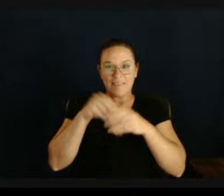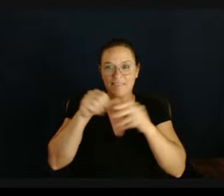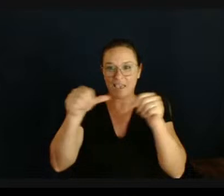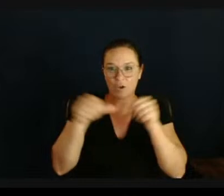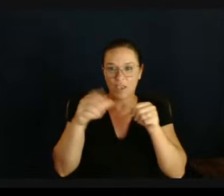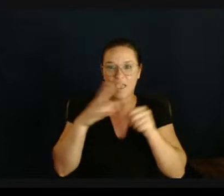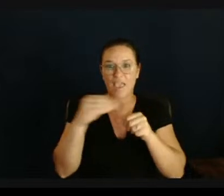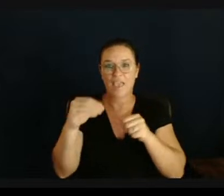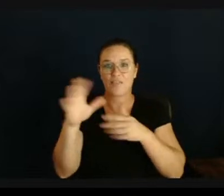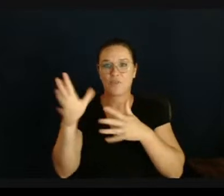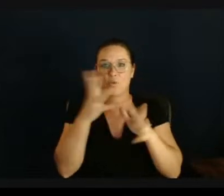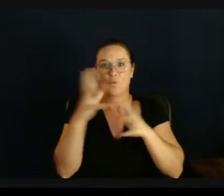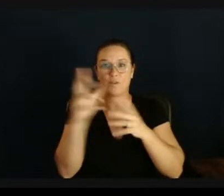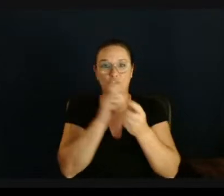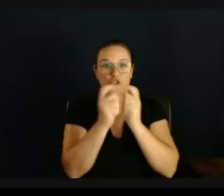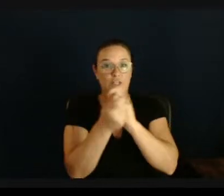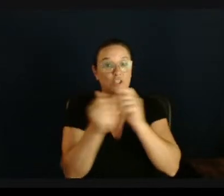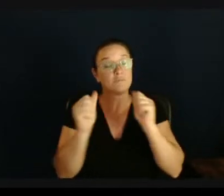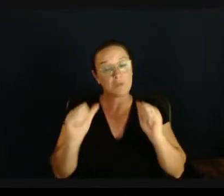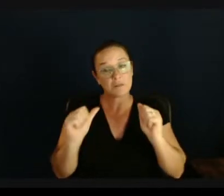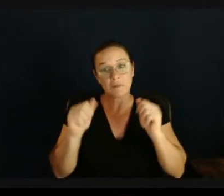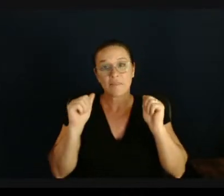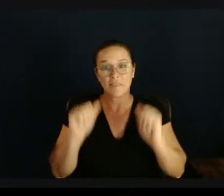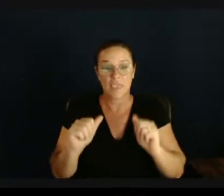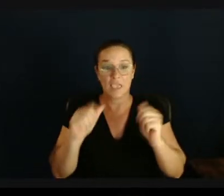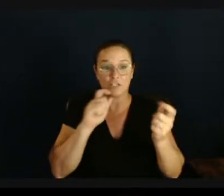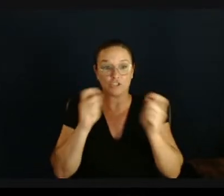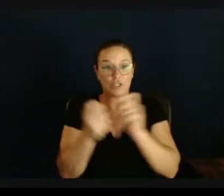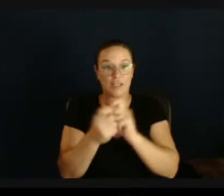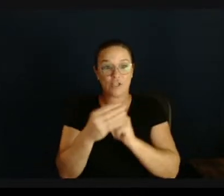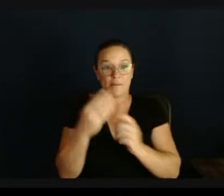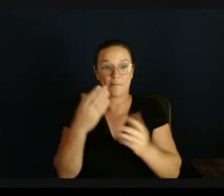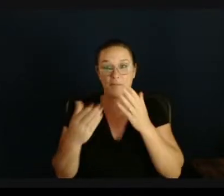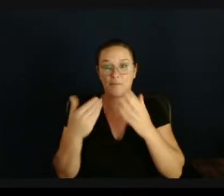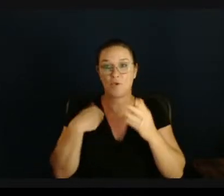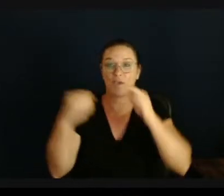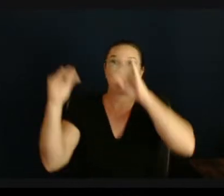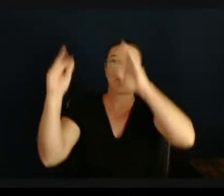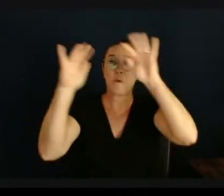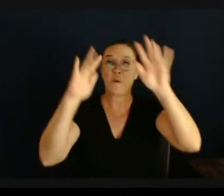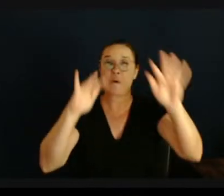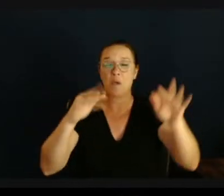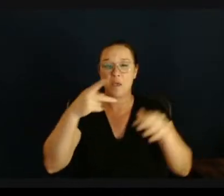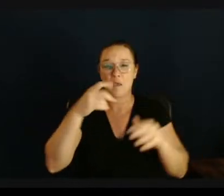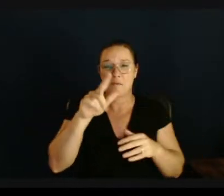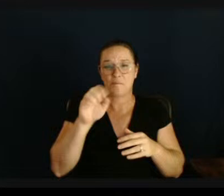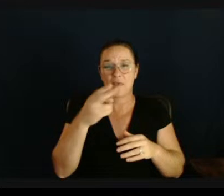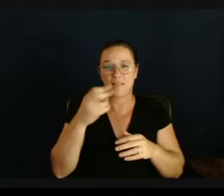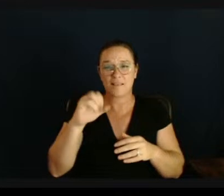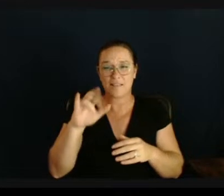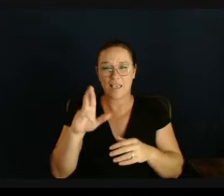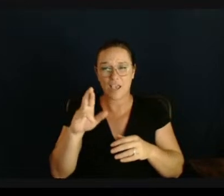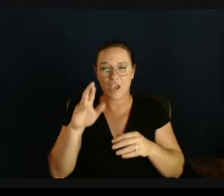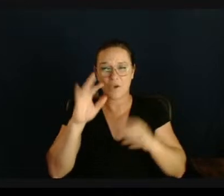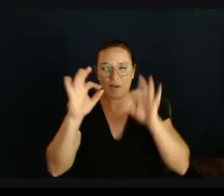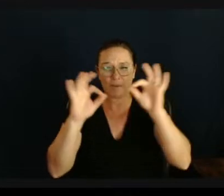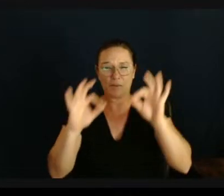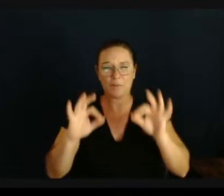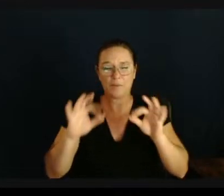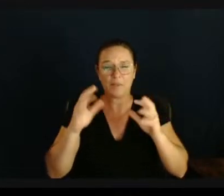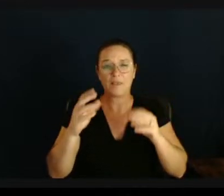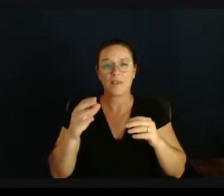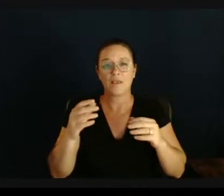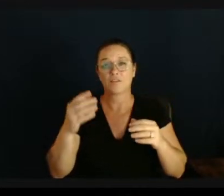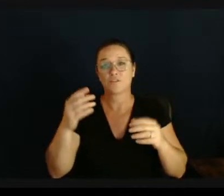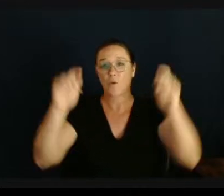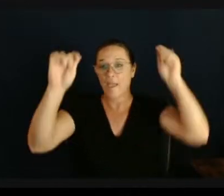variable, it's possible that they could shift and you might have a rain of Pele's hair and debris. So, things like hats or coverall, things